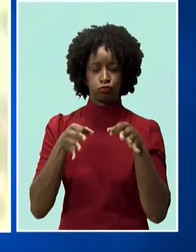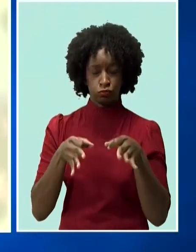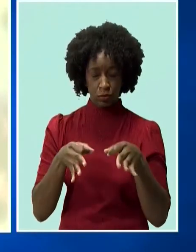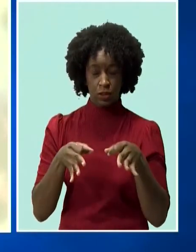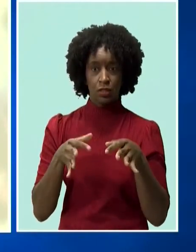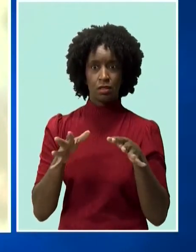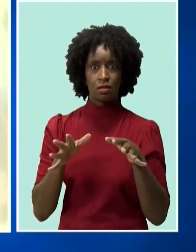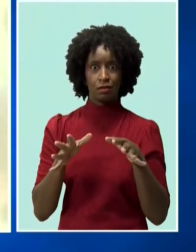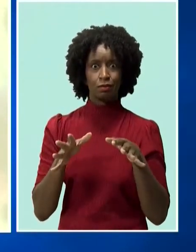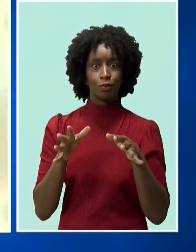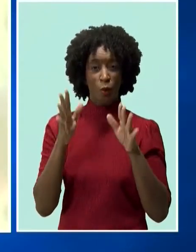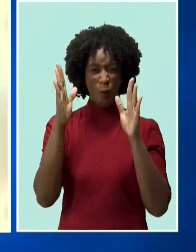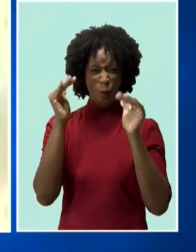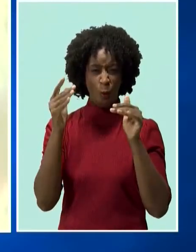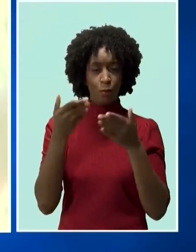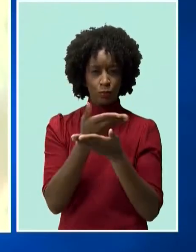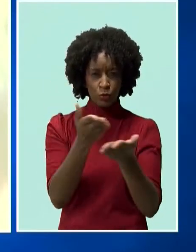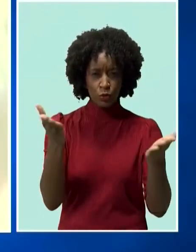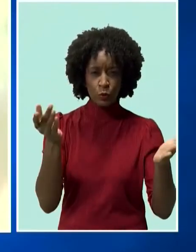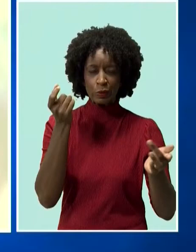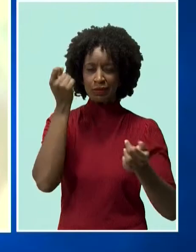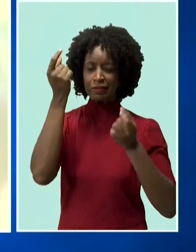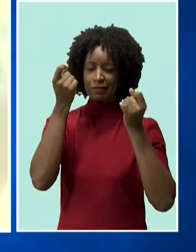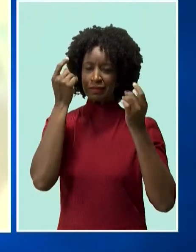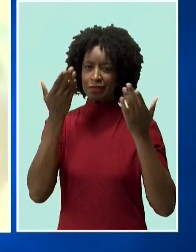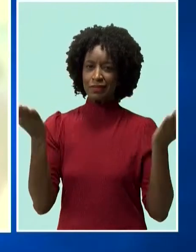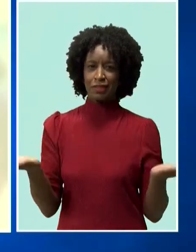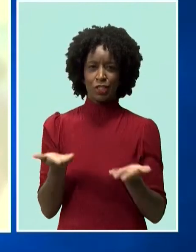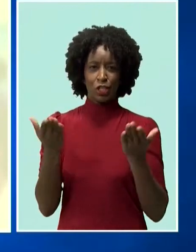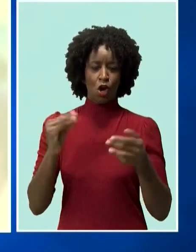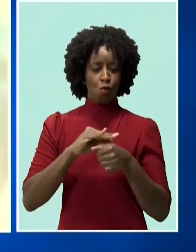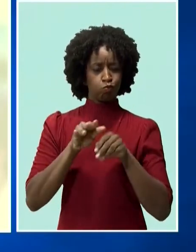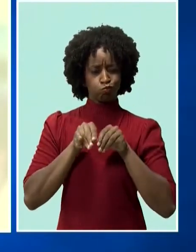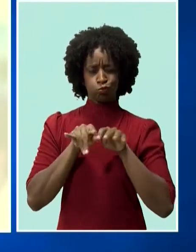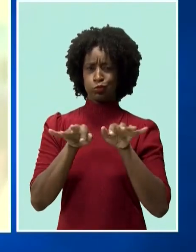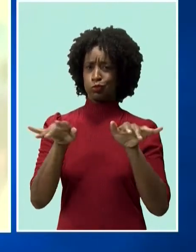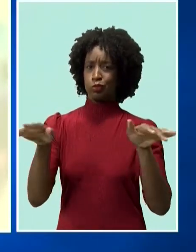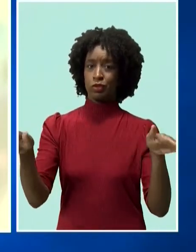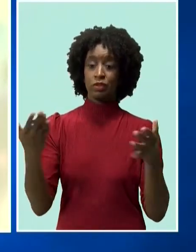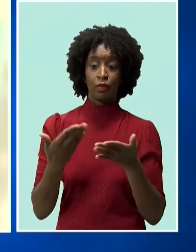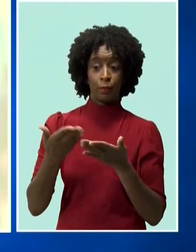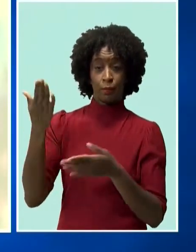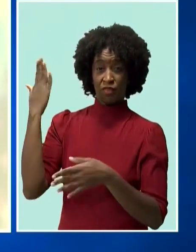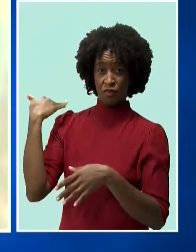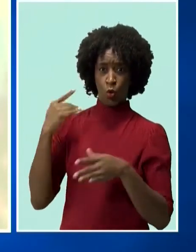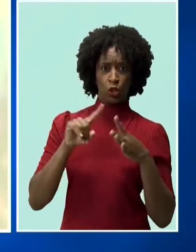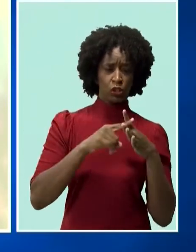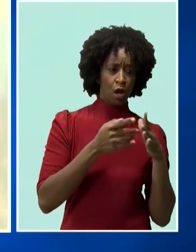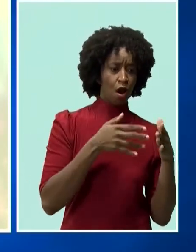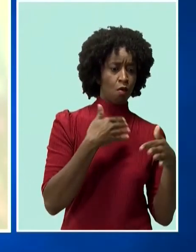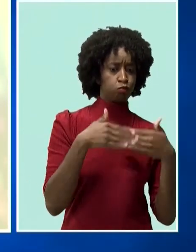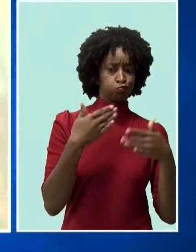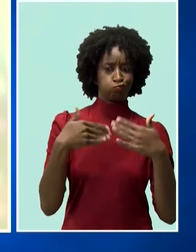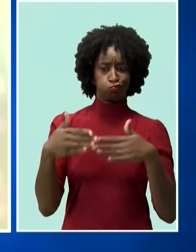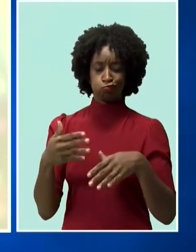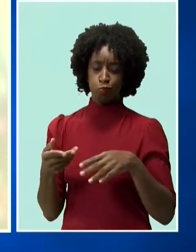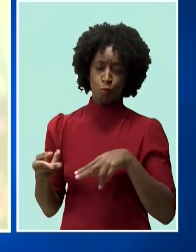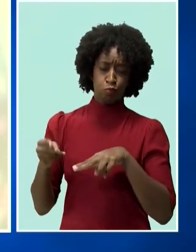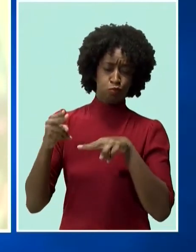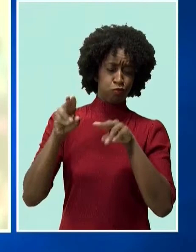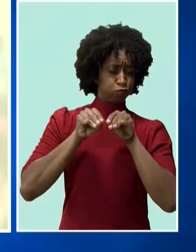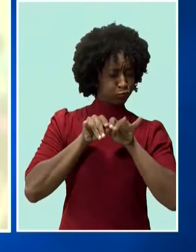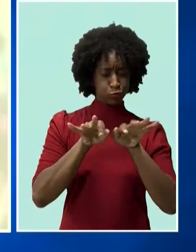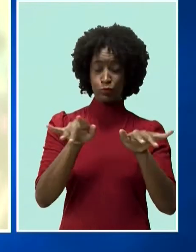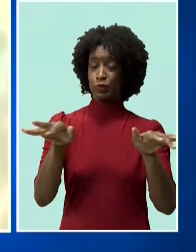of what's happening in Barbados regarding our COVID-19 numbers, looking at where we were and where we are today, and that you and everyone at home can